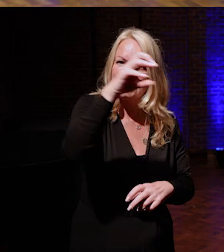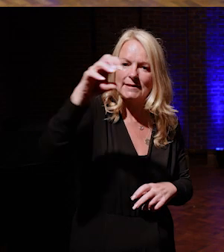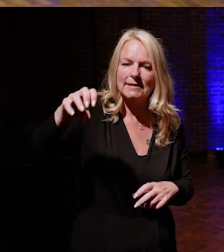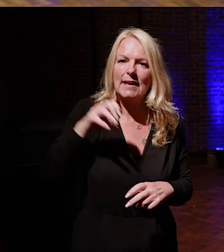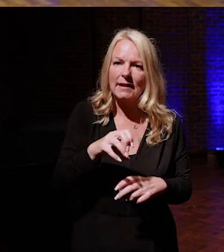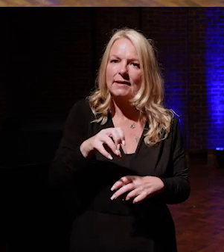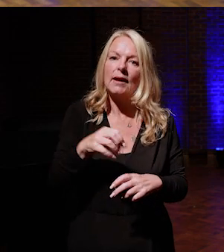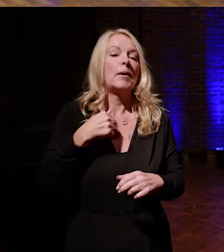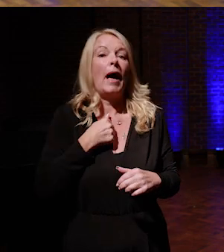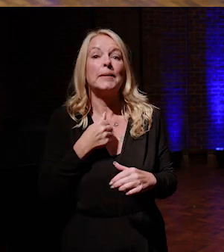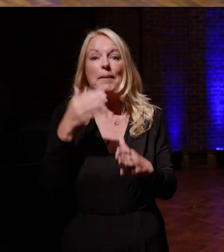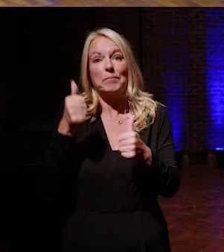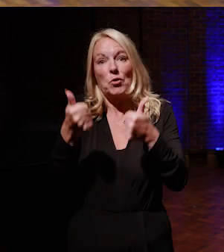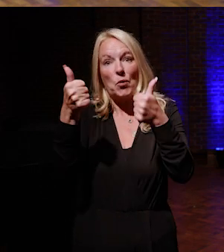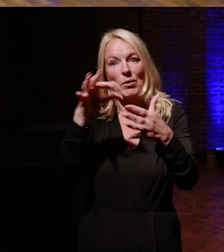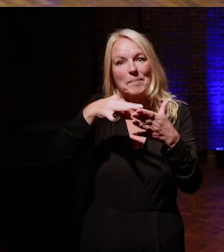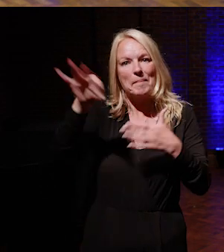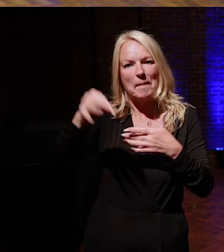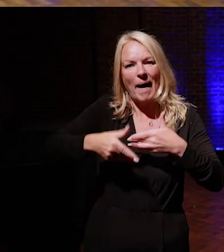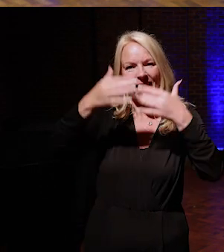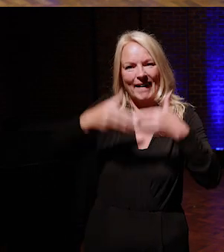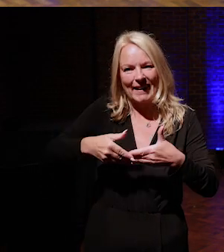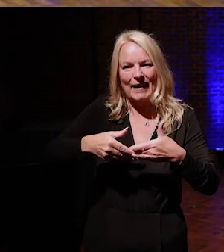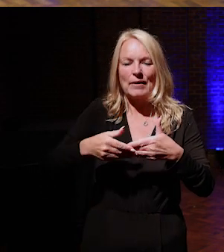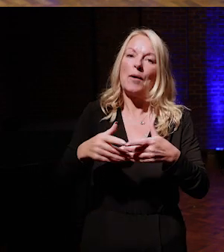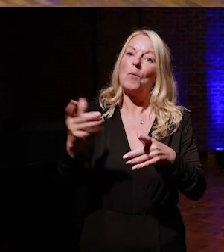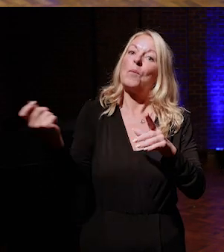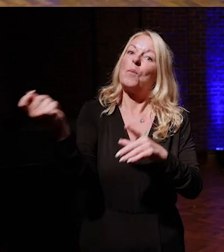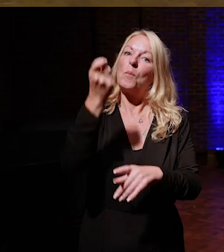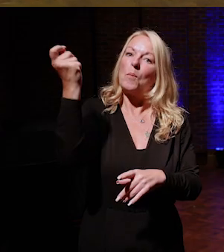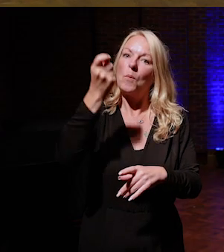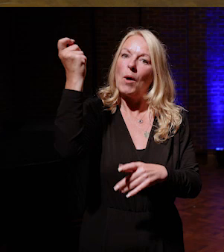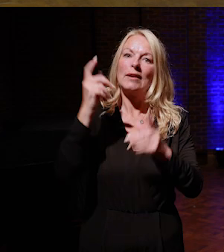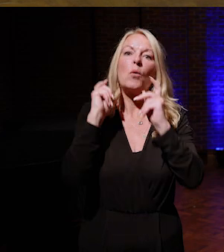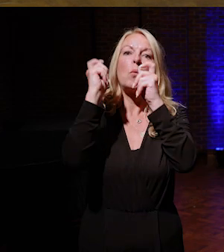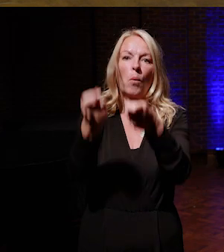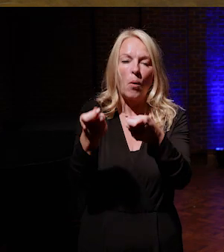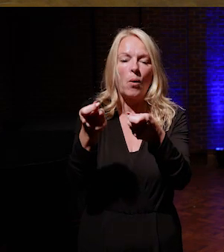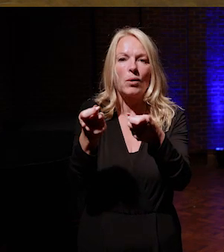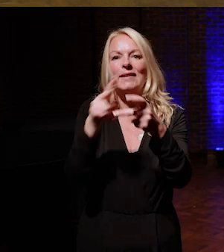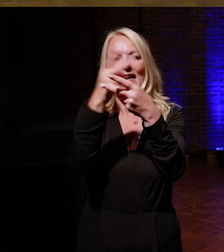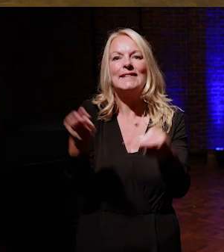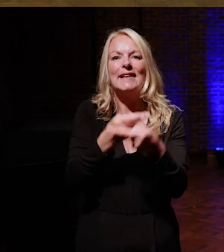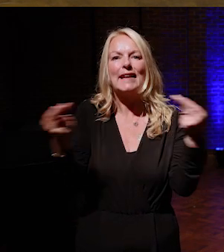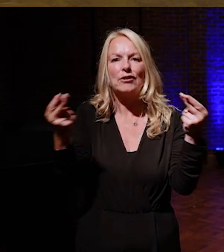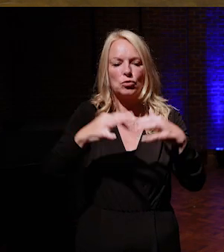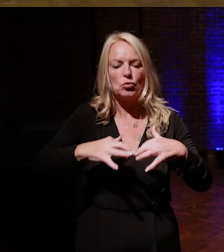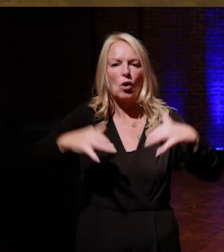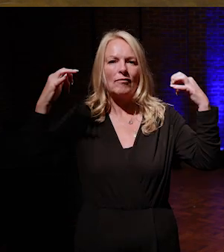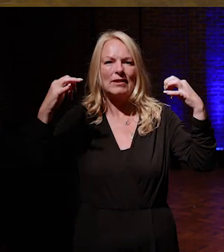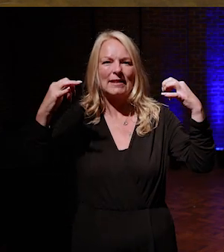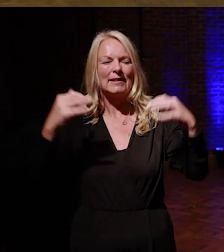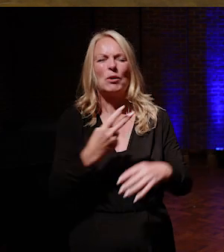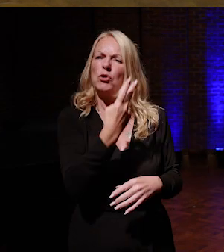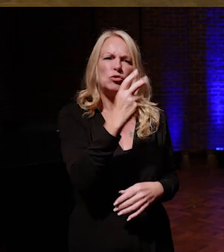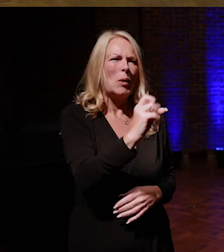mark for my dissertation. I even won an award at an international conference. But it was 20%